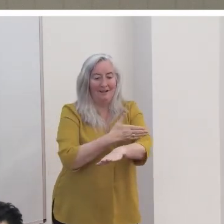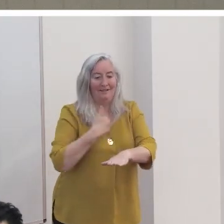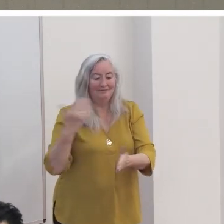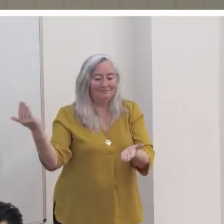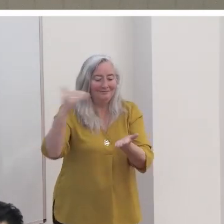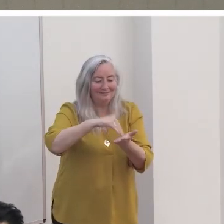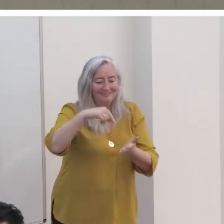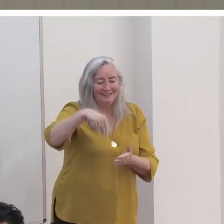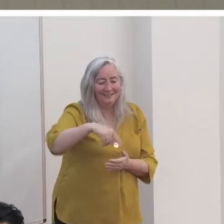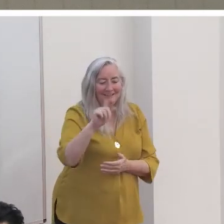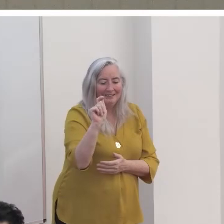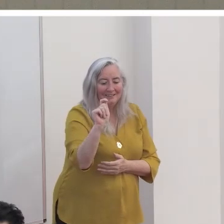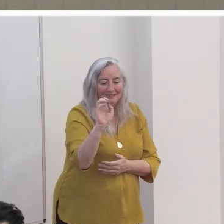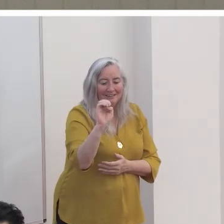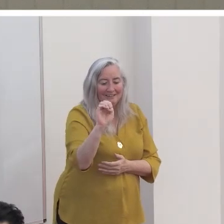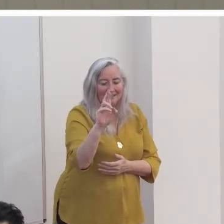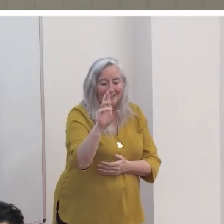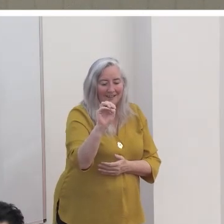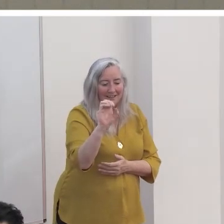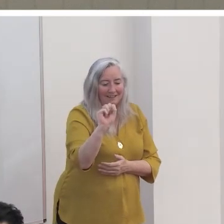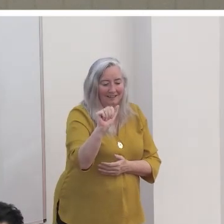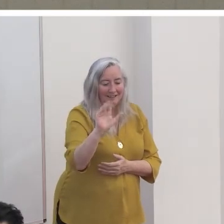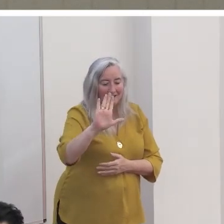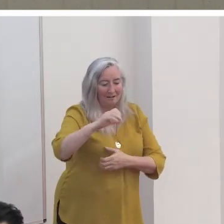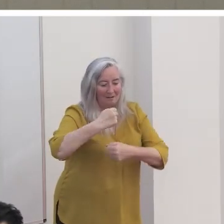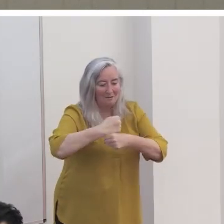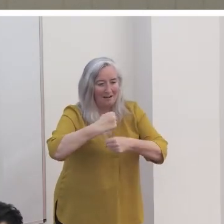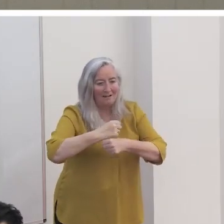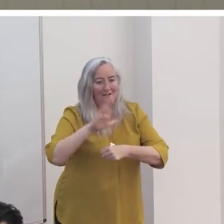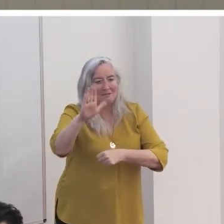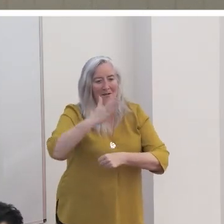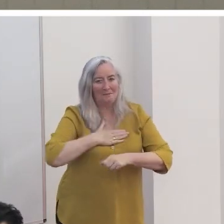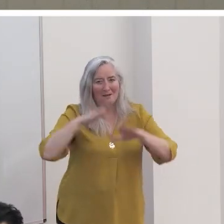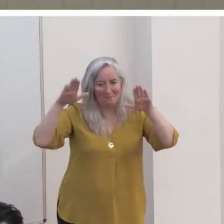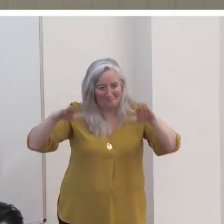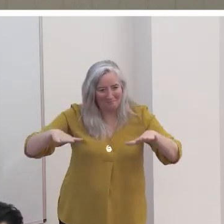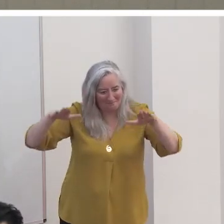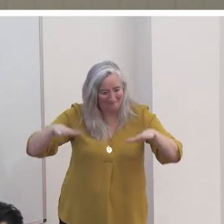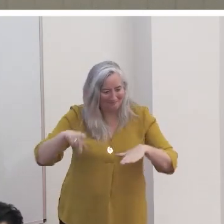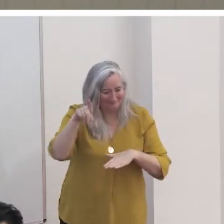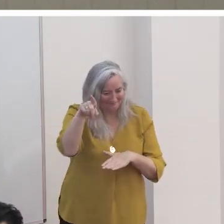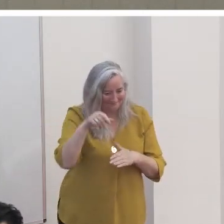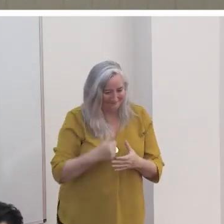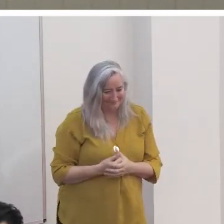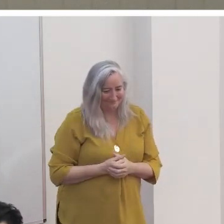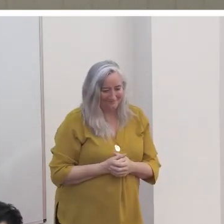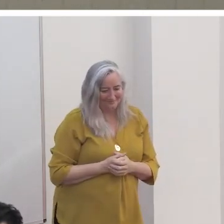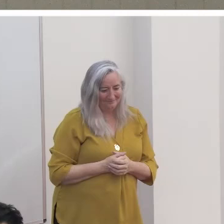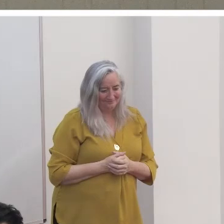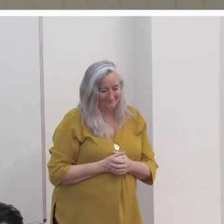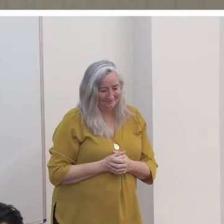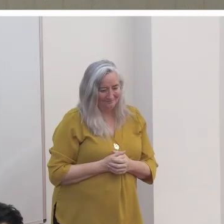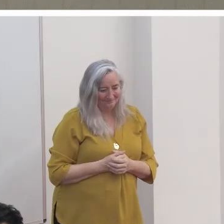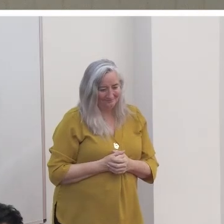other fun thing is I'm terribly afraid of spiders. I really, really hate